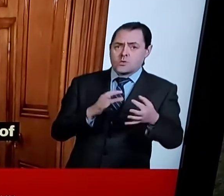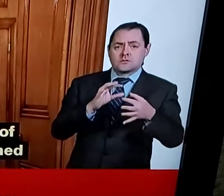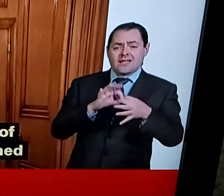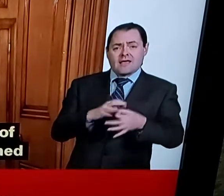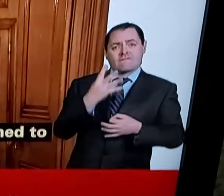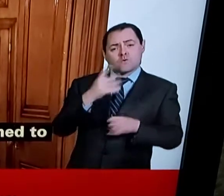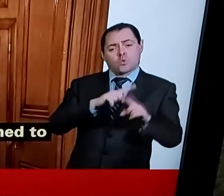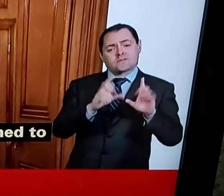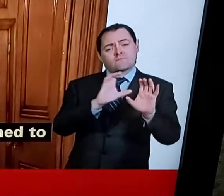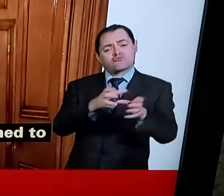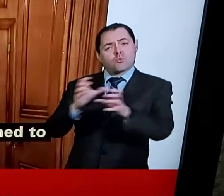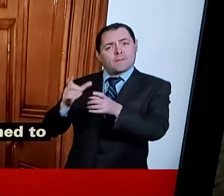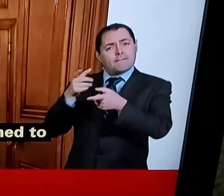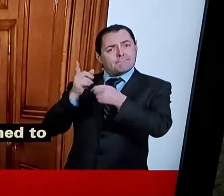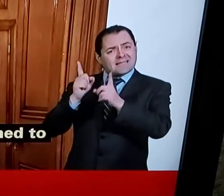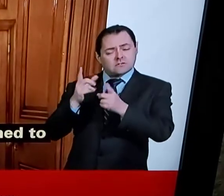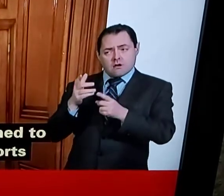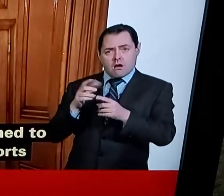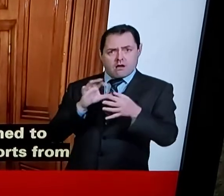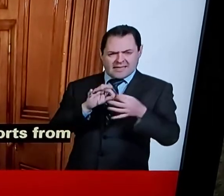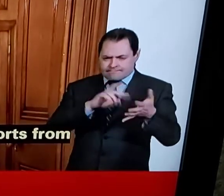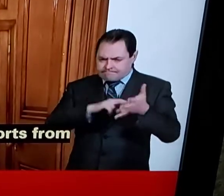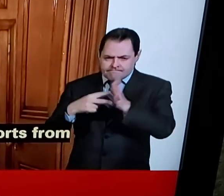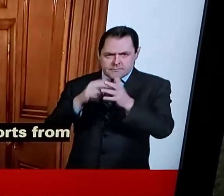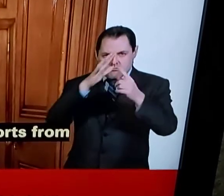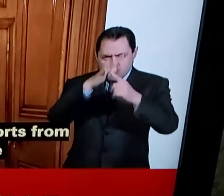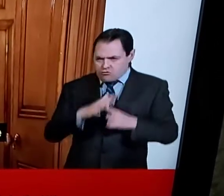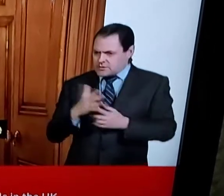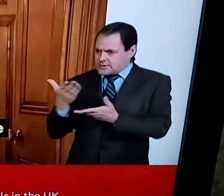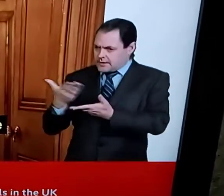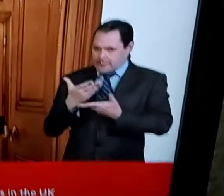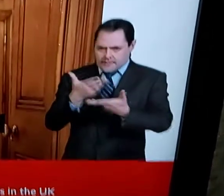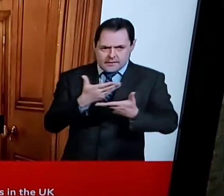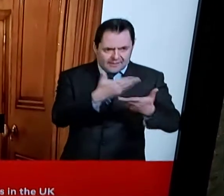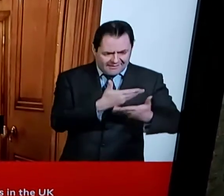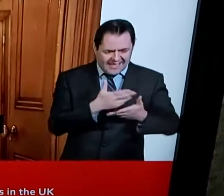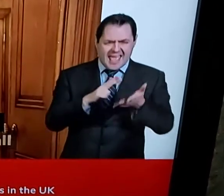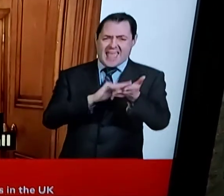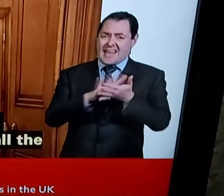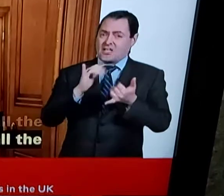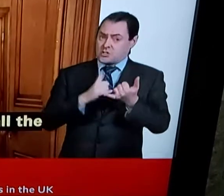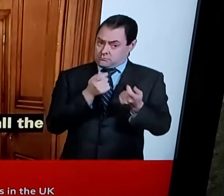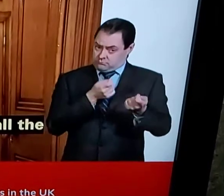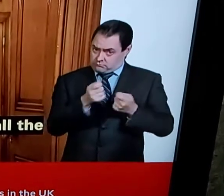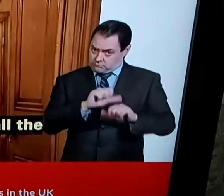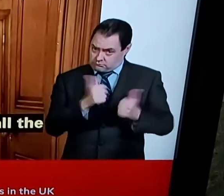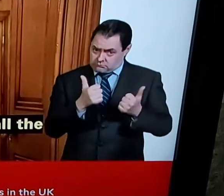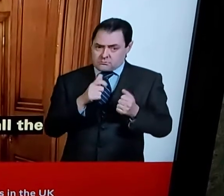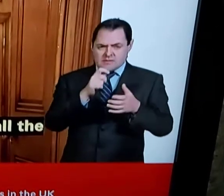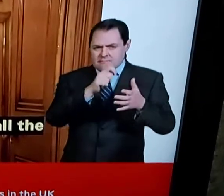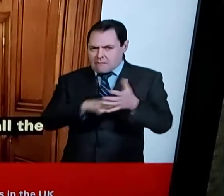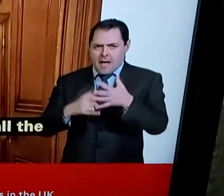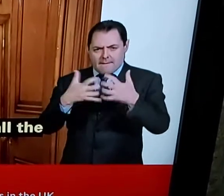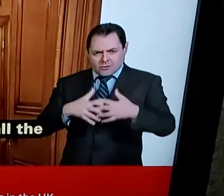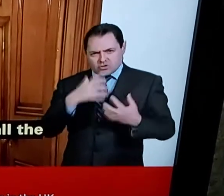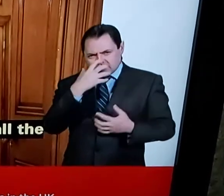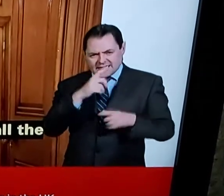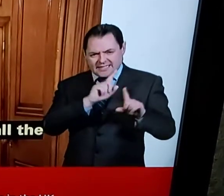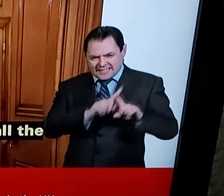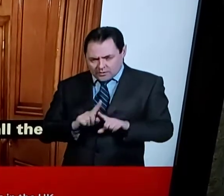action we're taking across all of the strategic priority areas, including NHS capacity, procurement of ventilators and personal